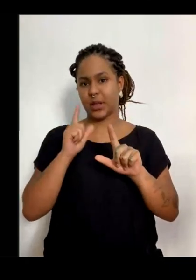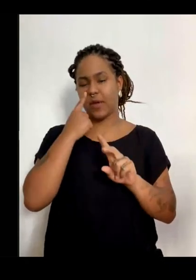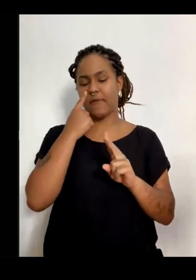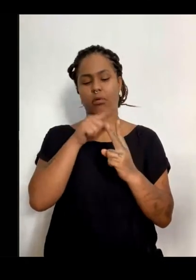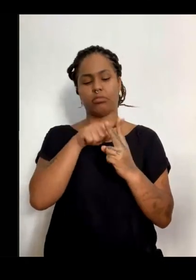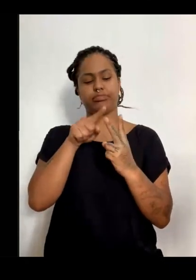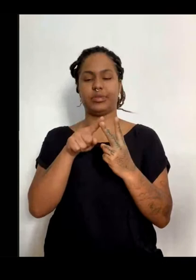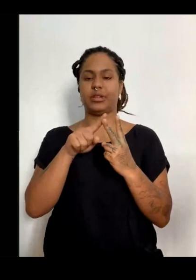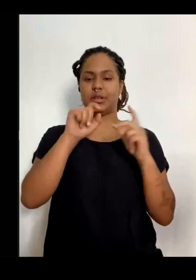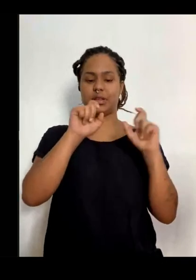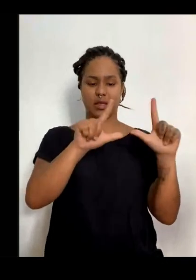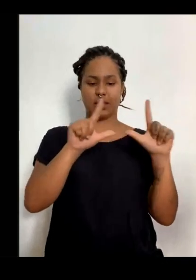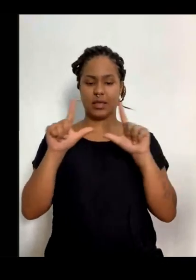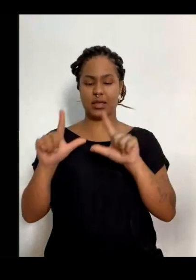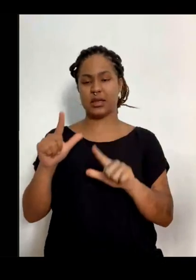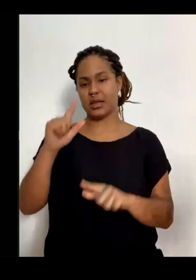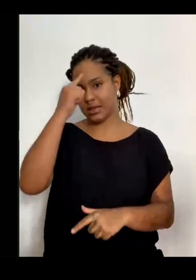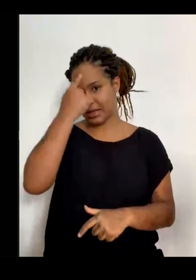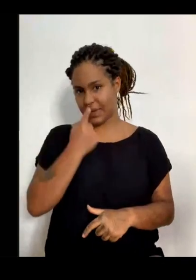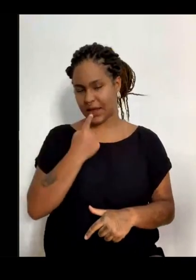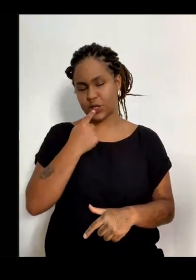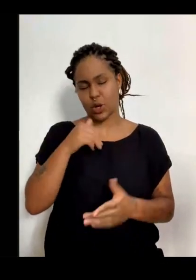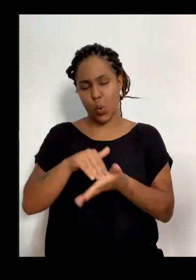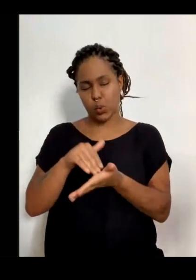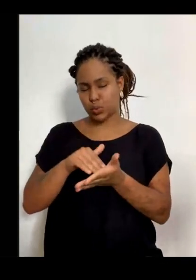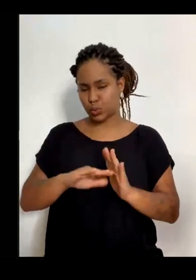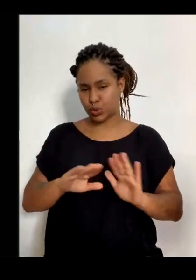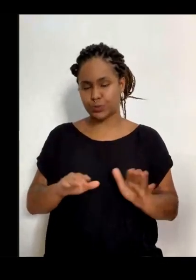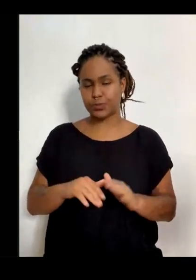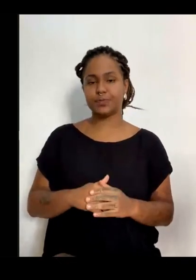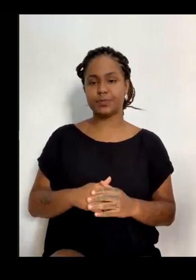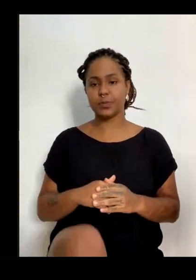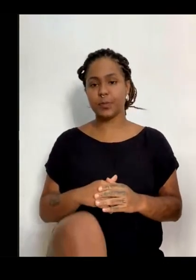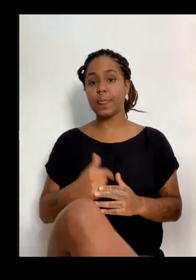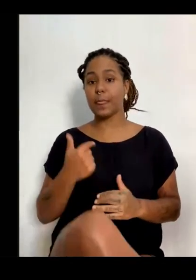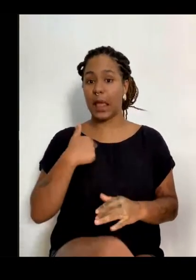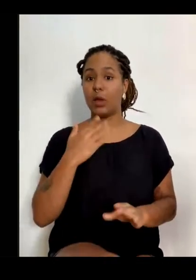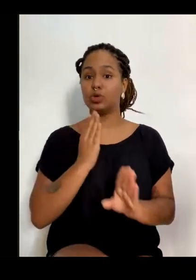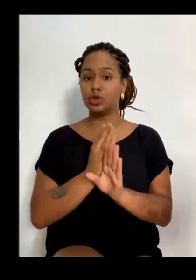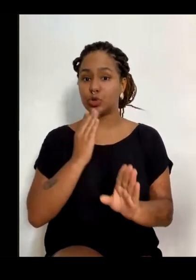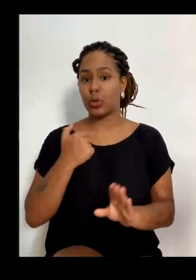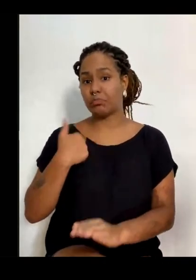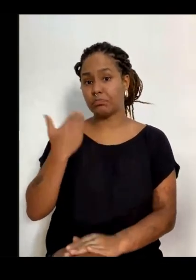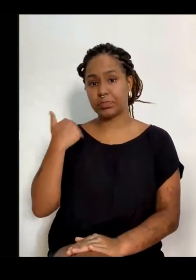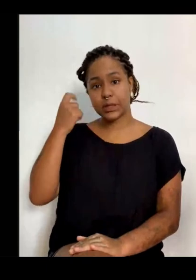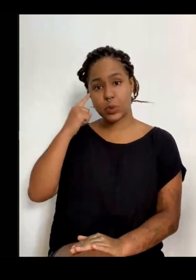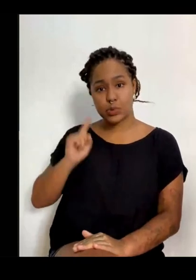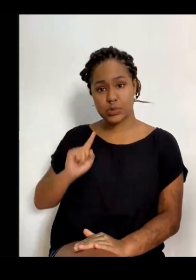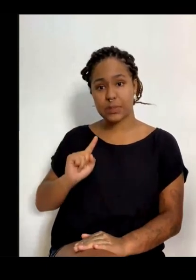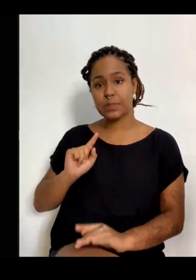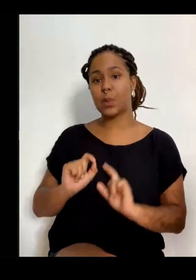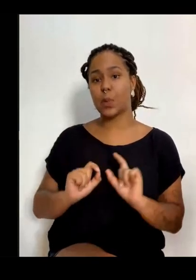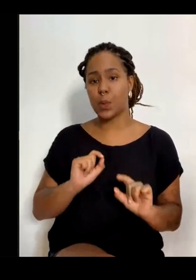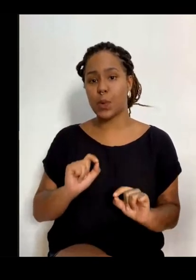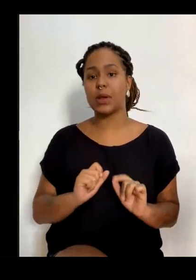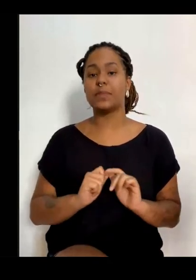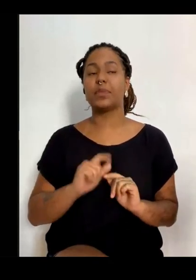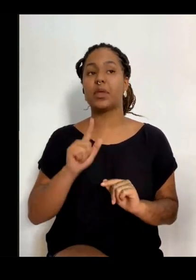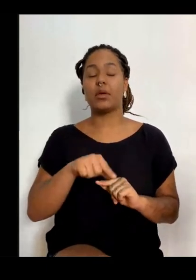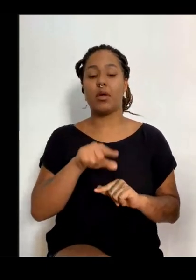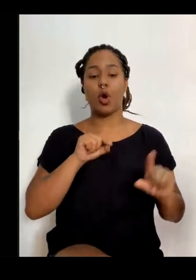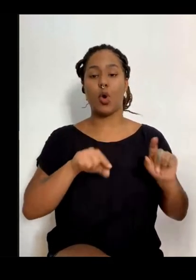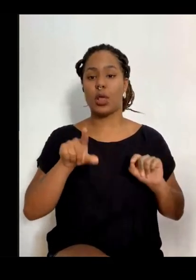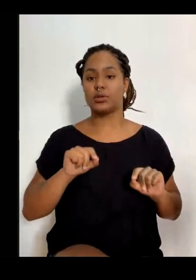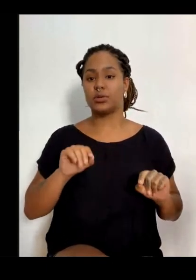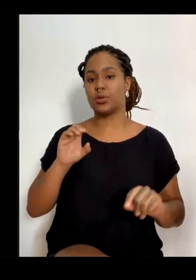one thing I learned which I didn't know was about Orchid collecting there are collectors of orcas who pay people